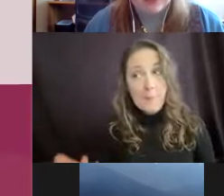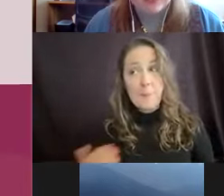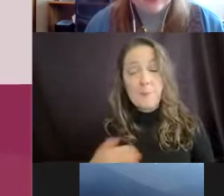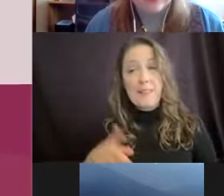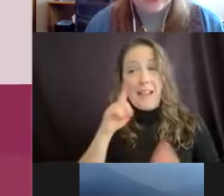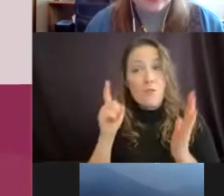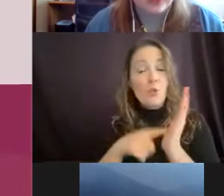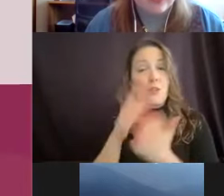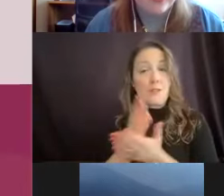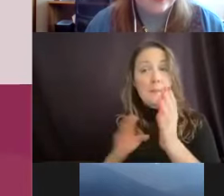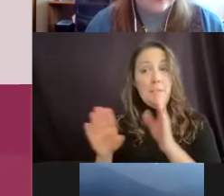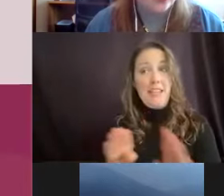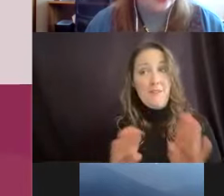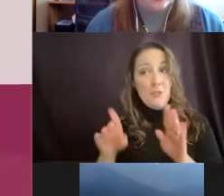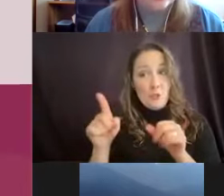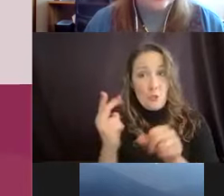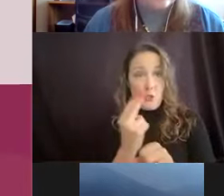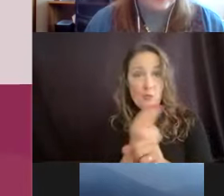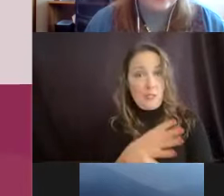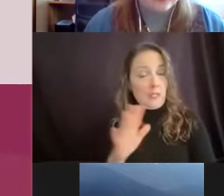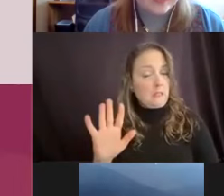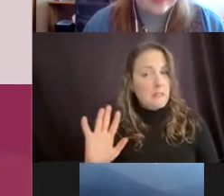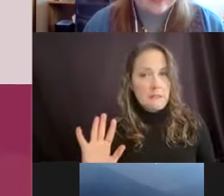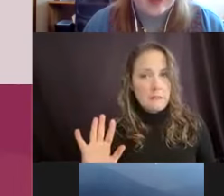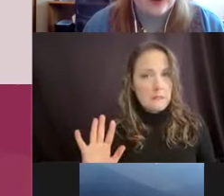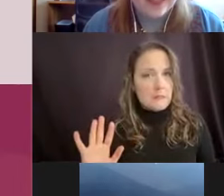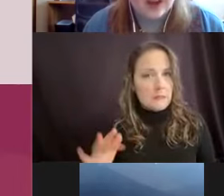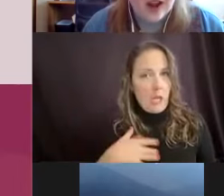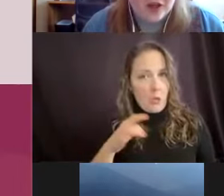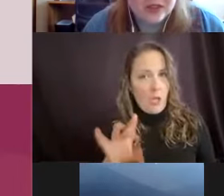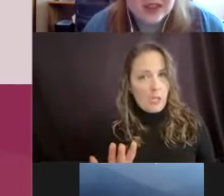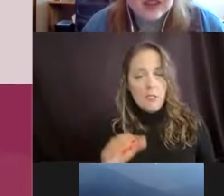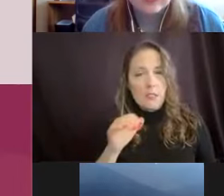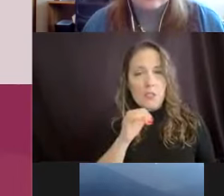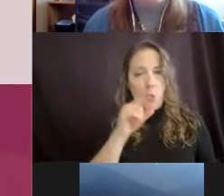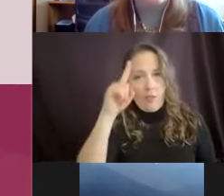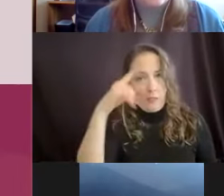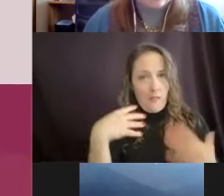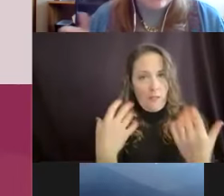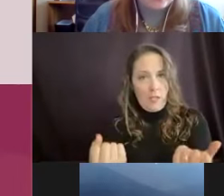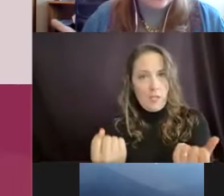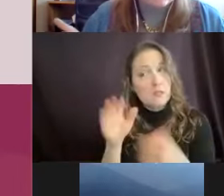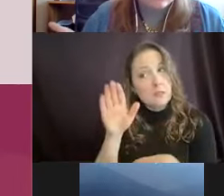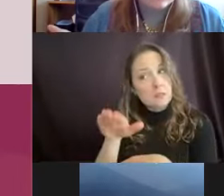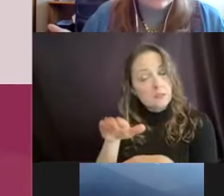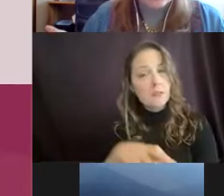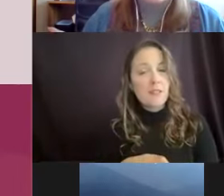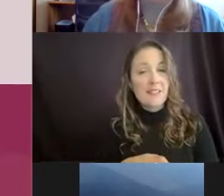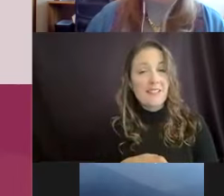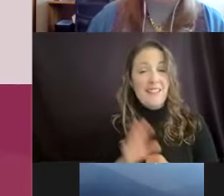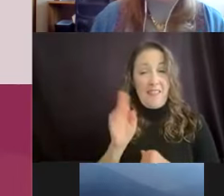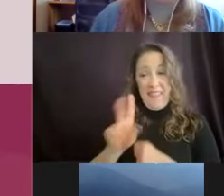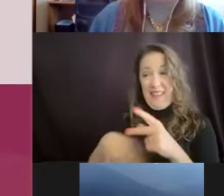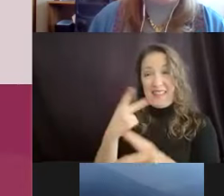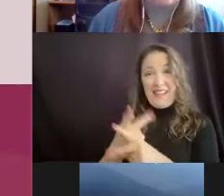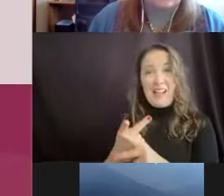some behaviors that you're using that I don't like, I don't think are healthy. If you're trying to have that kind of conversation,